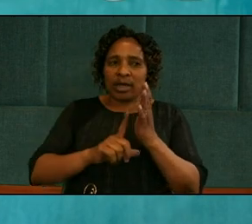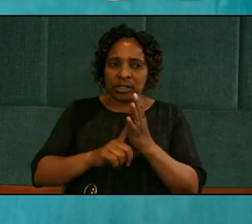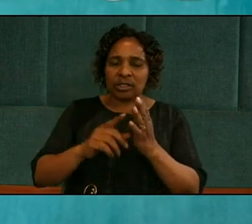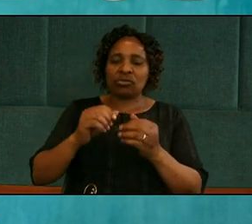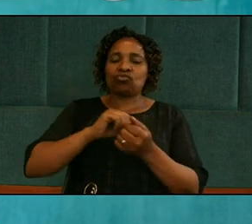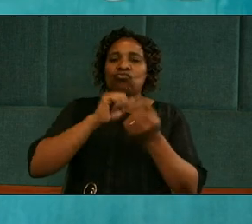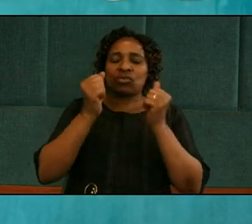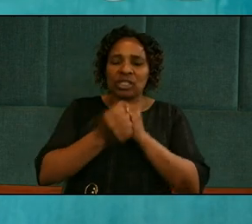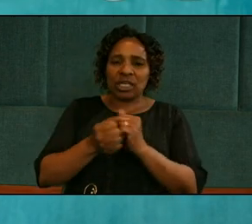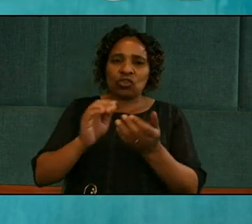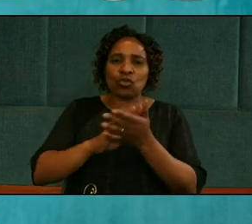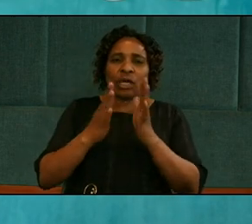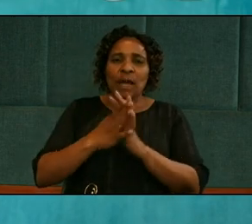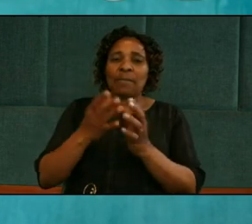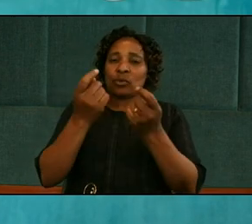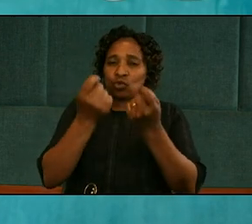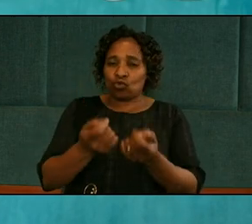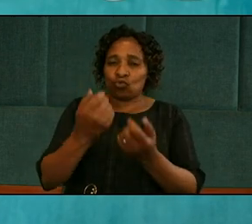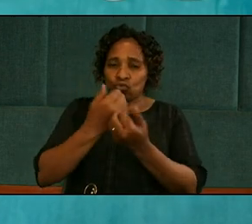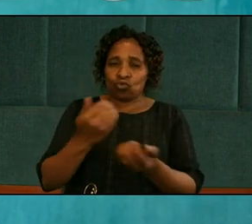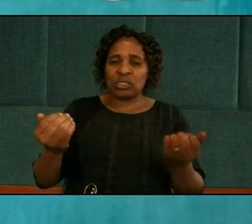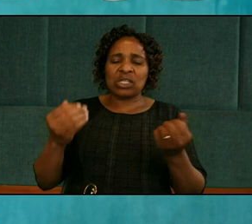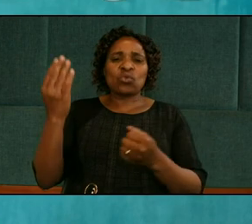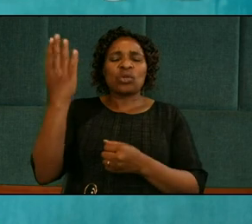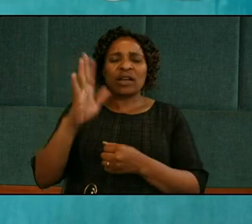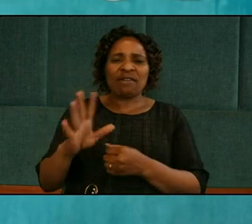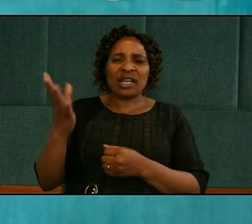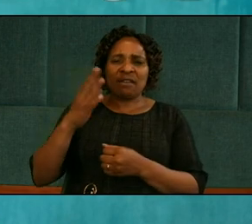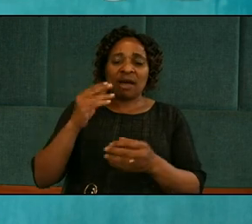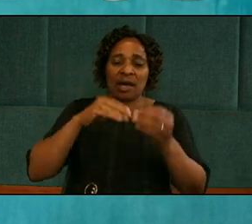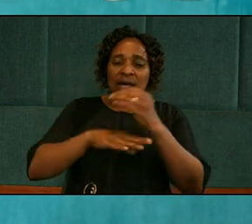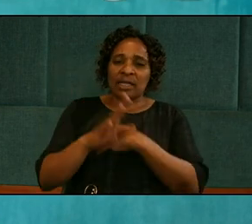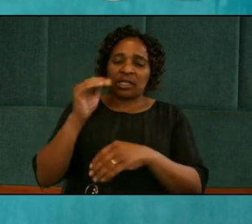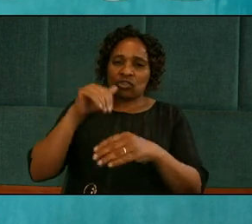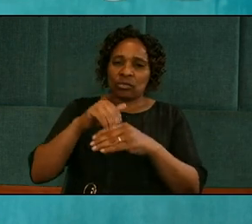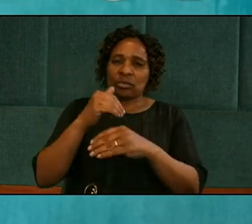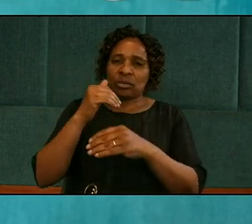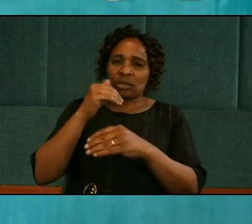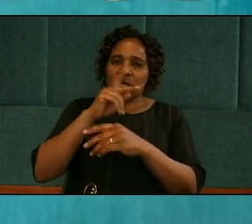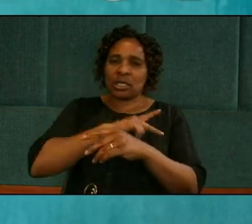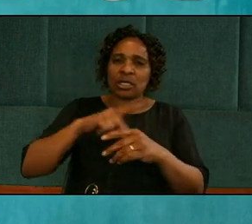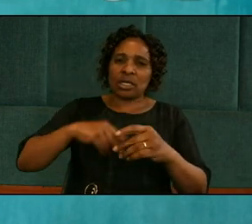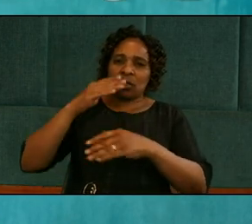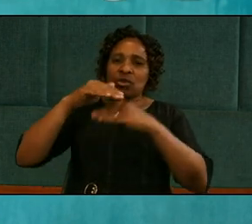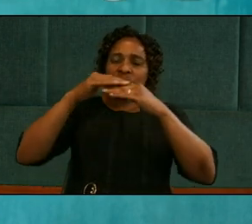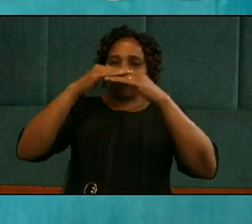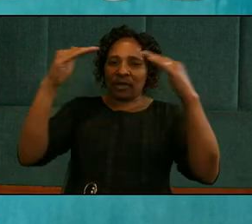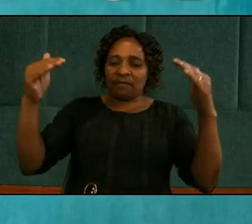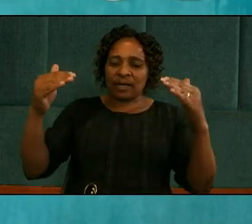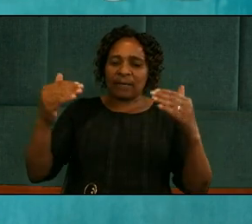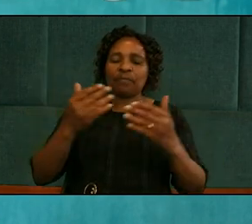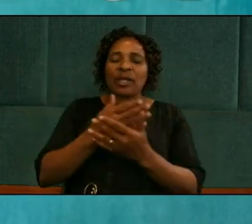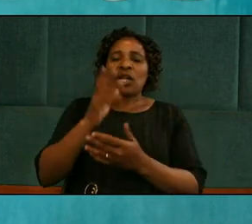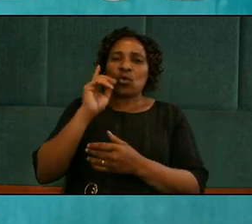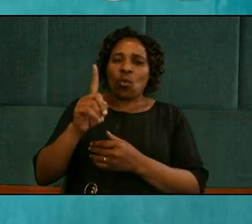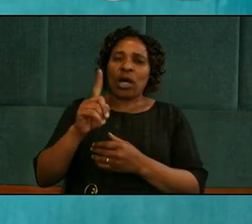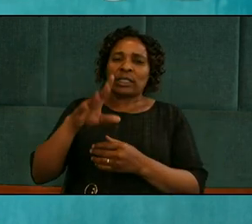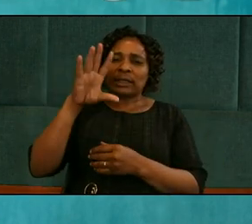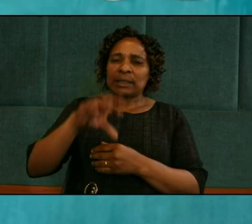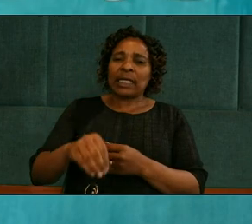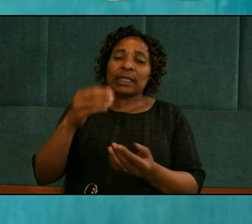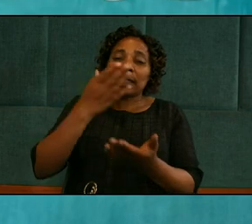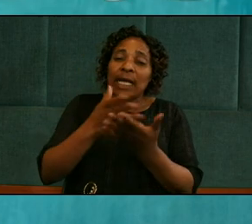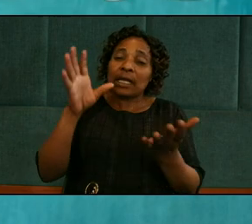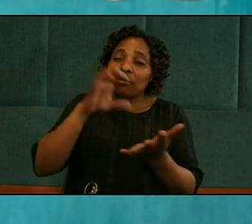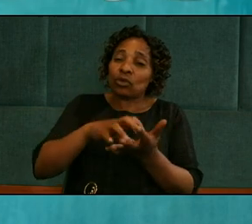and become like little children, you will never enter the kingdom of heaven. Therefore, whoever takes the lowly position of